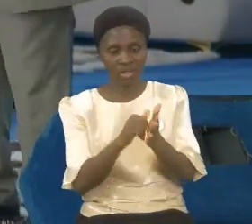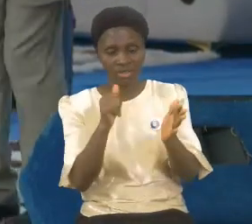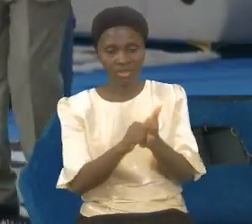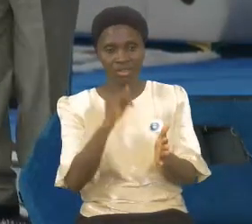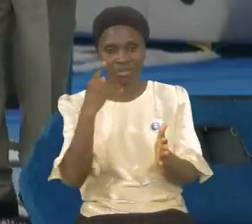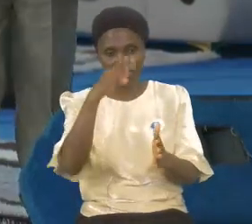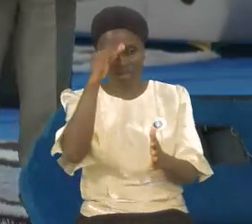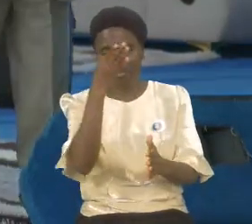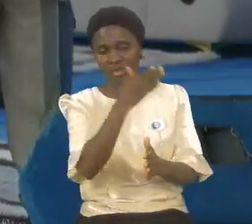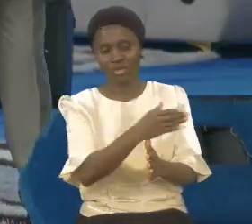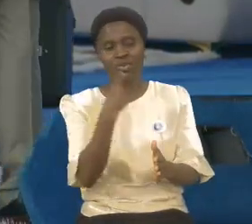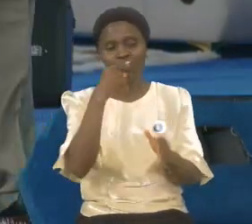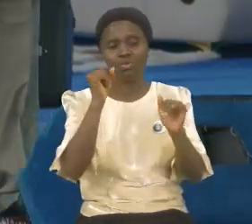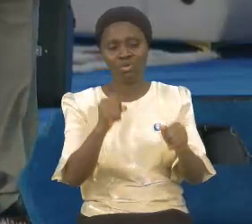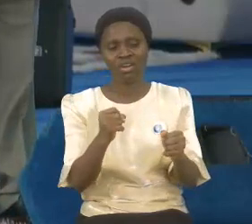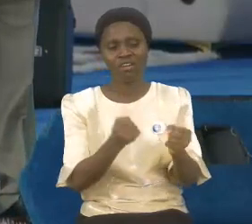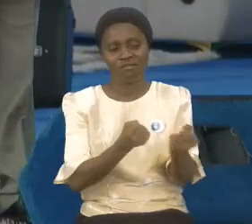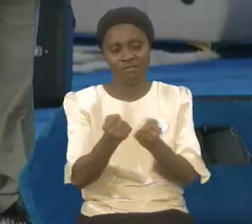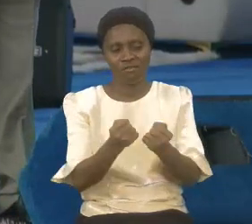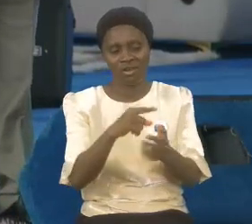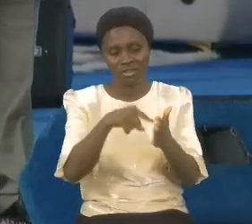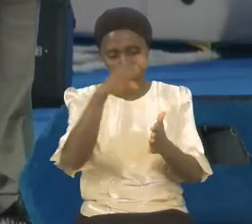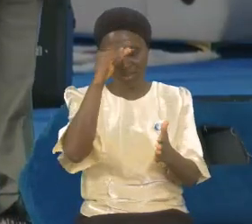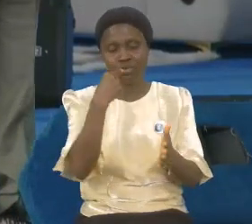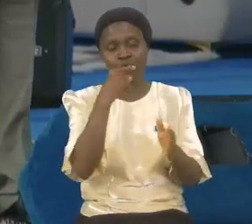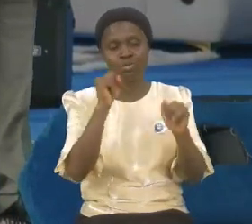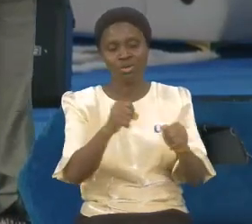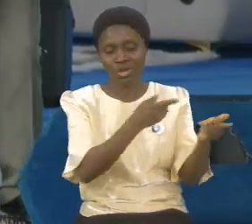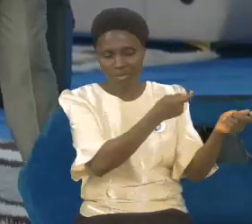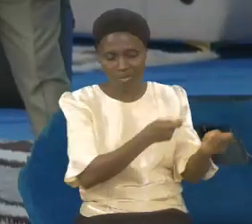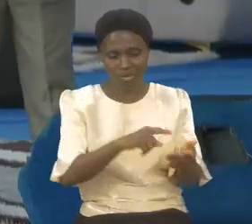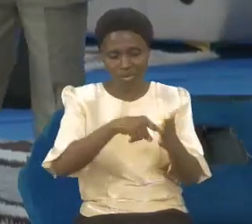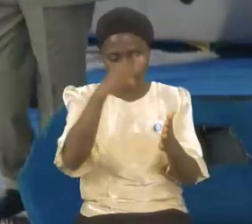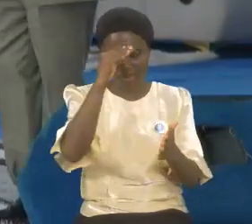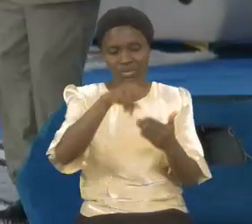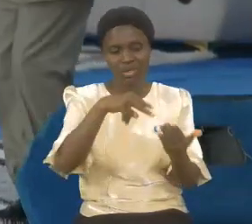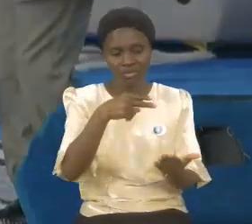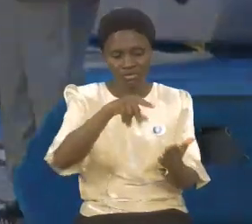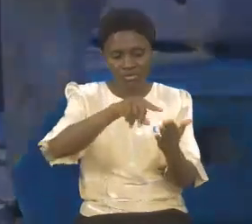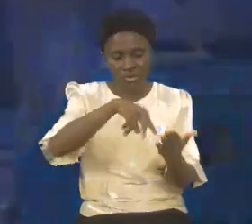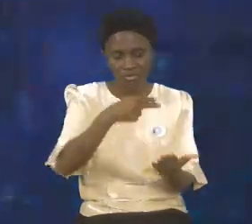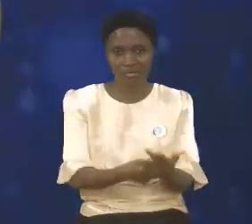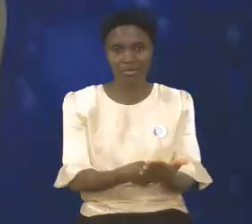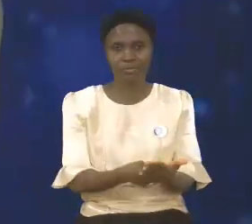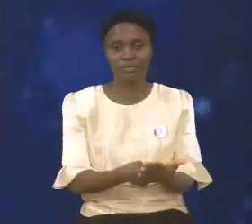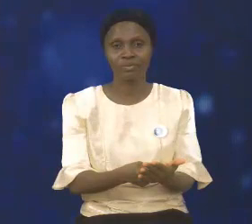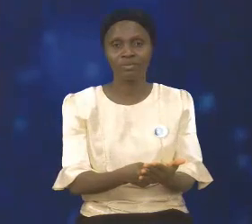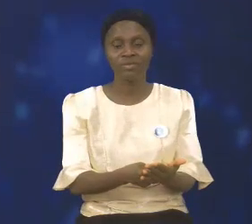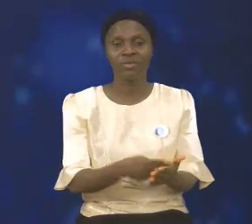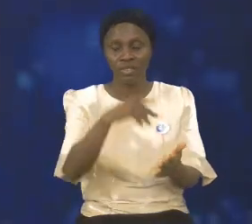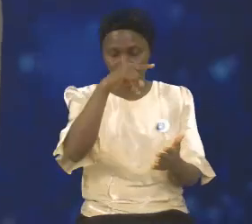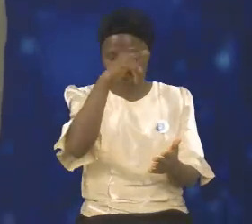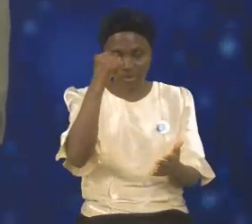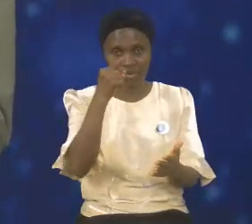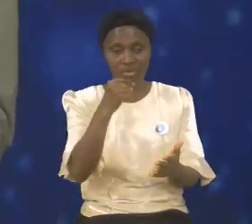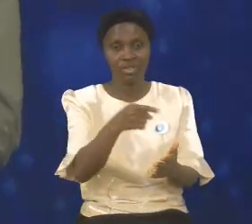man down? The Antichrist will be the hero of the people because he'll be energized by